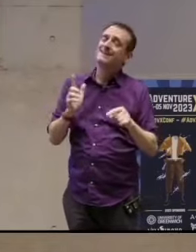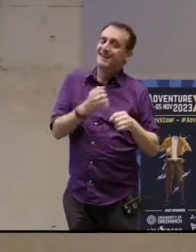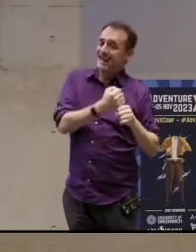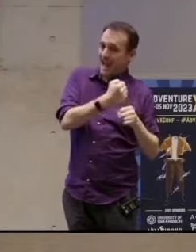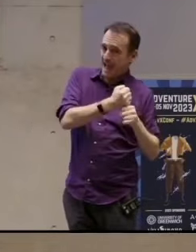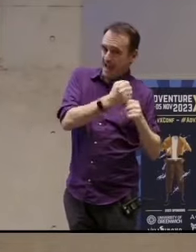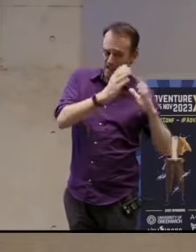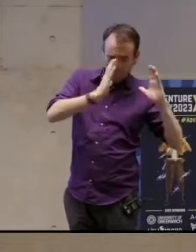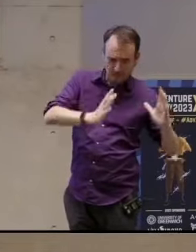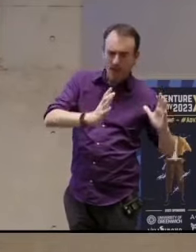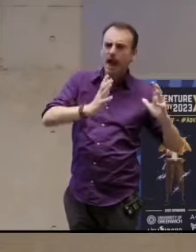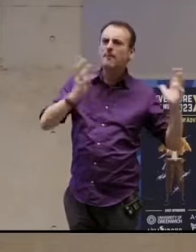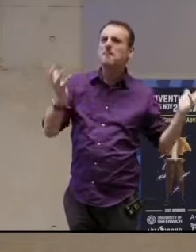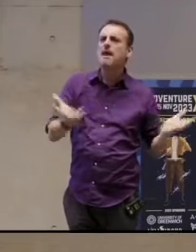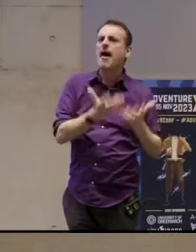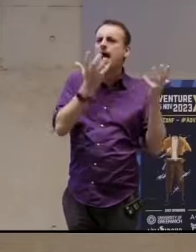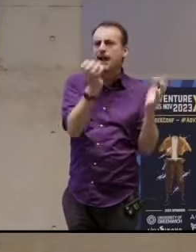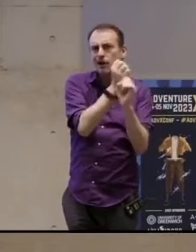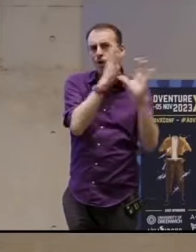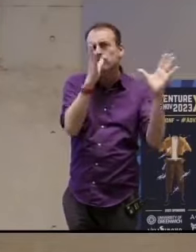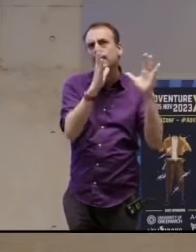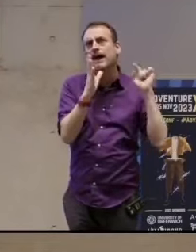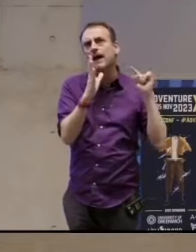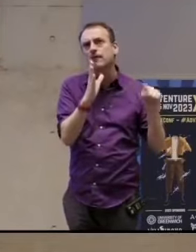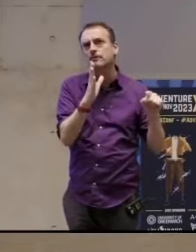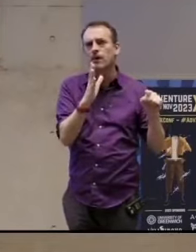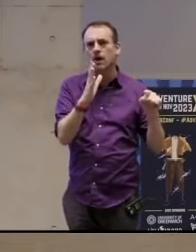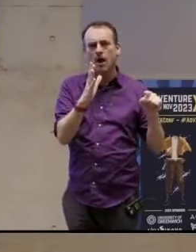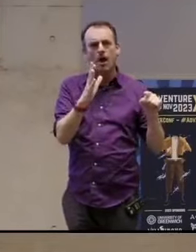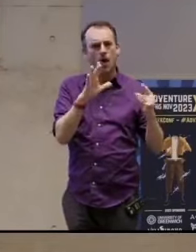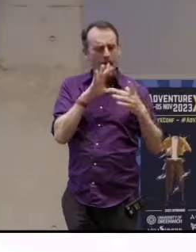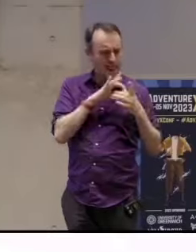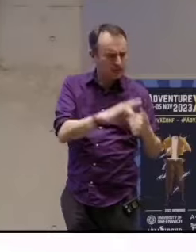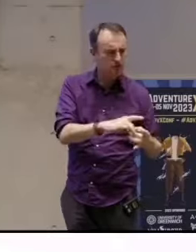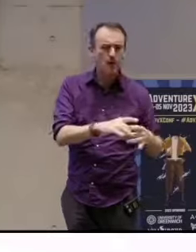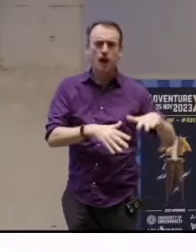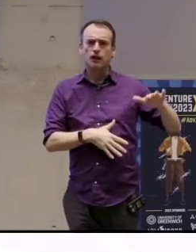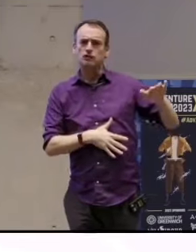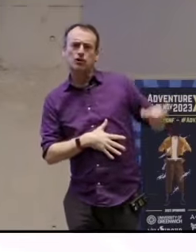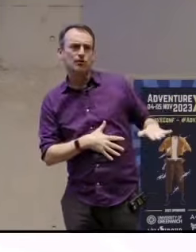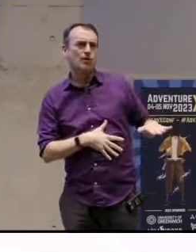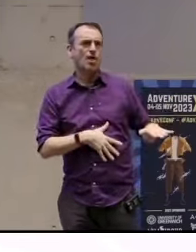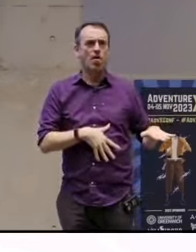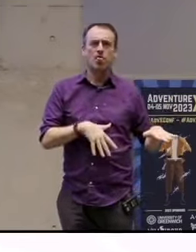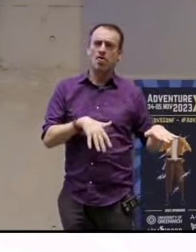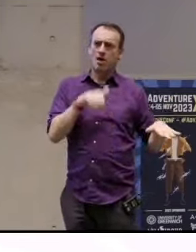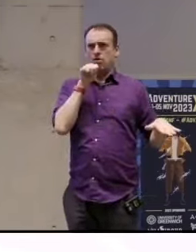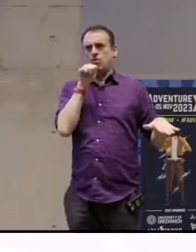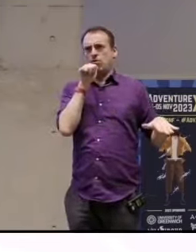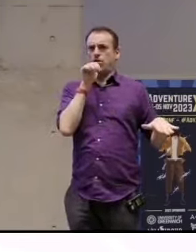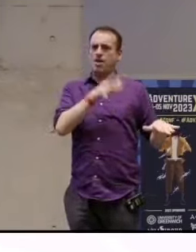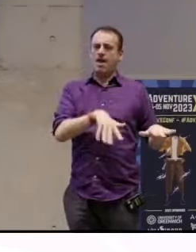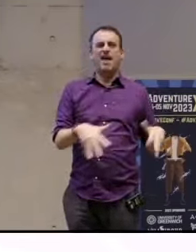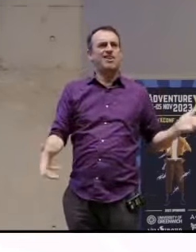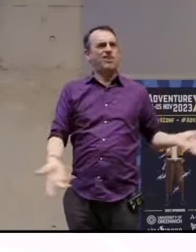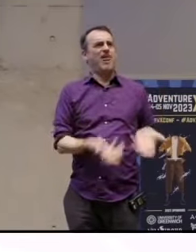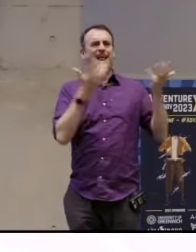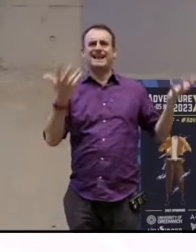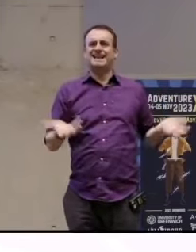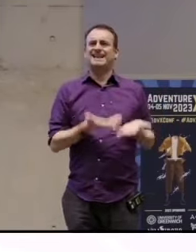of play comes with connotations of childishness and frivolity and just a thing